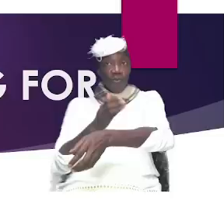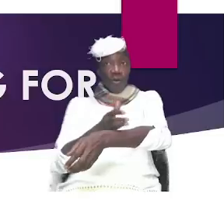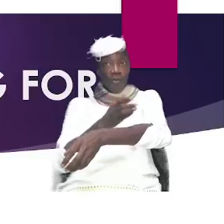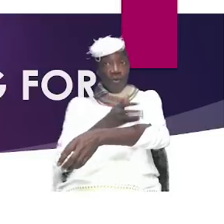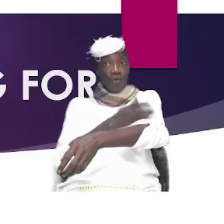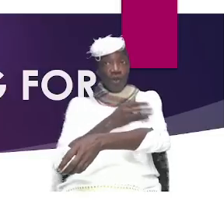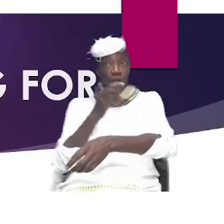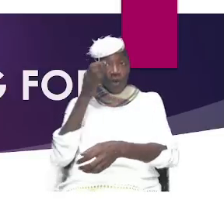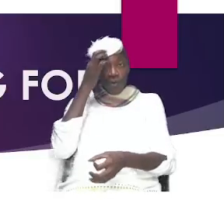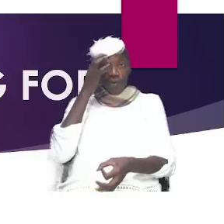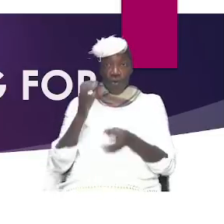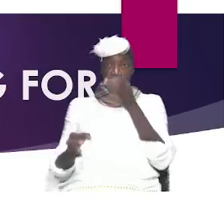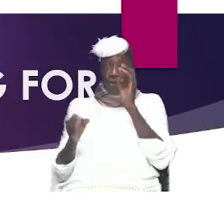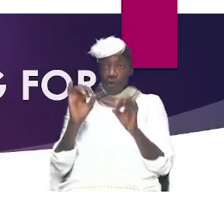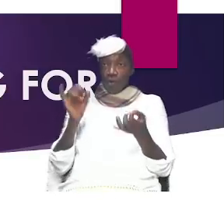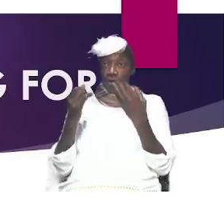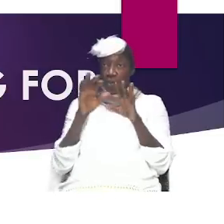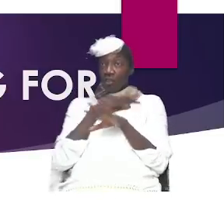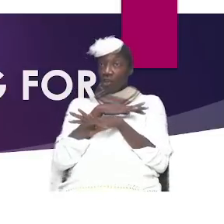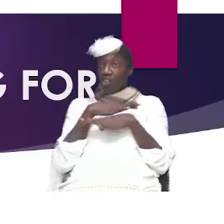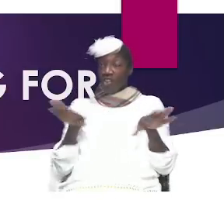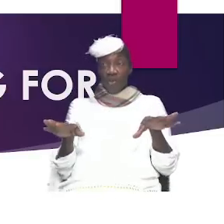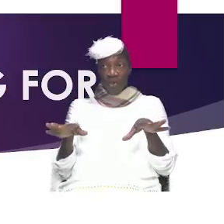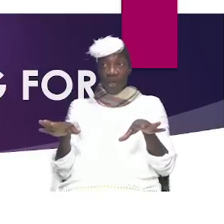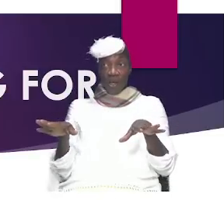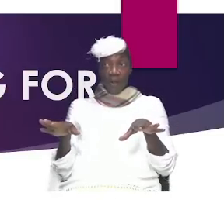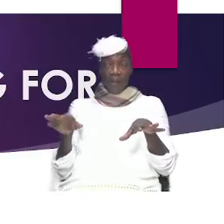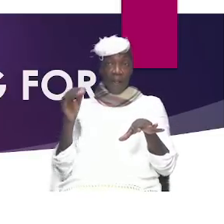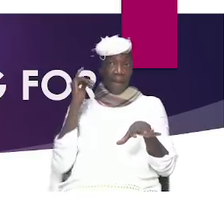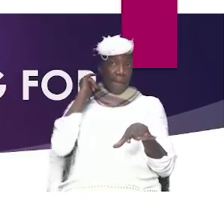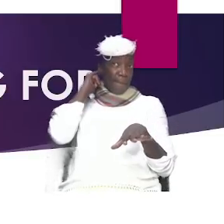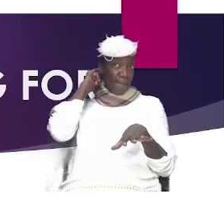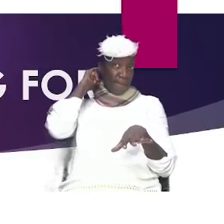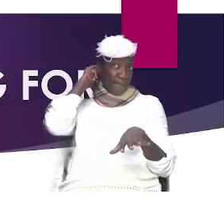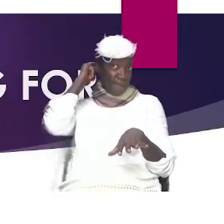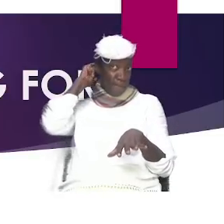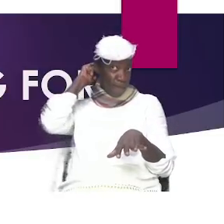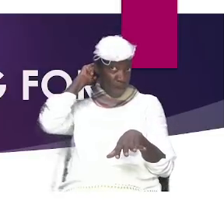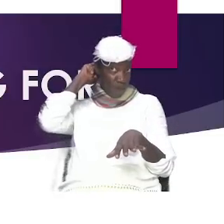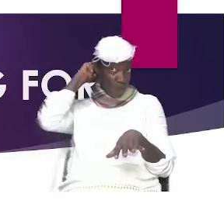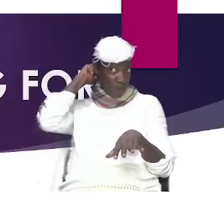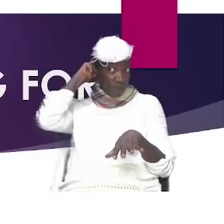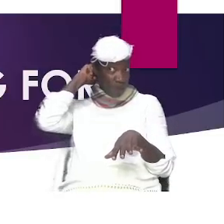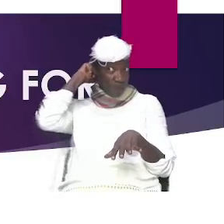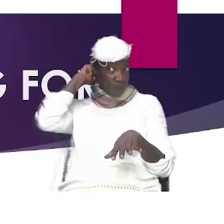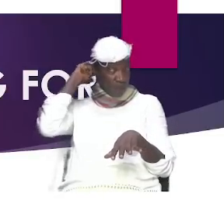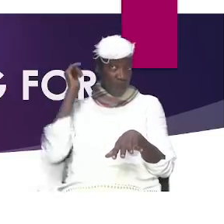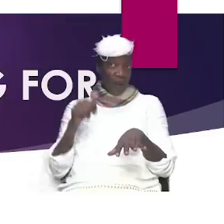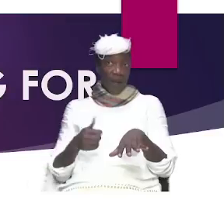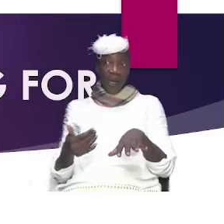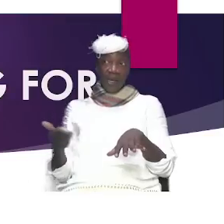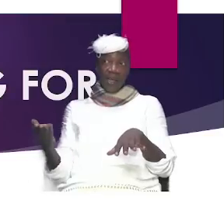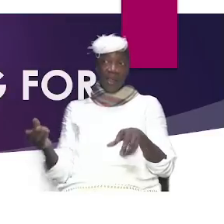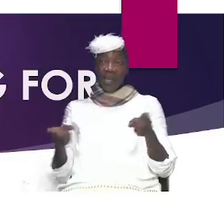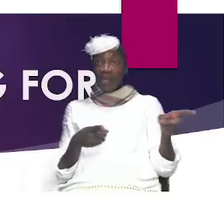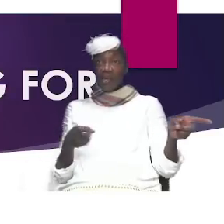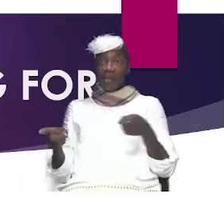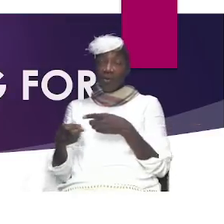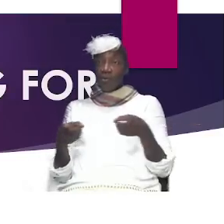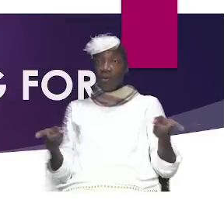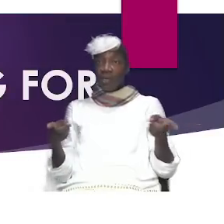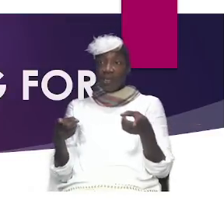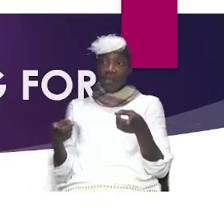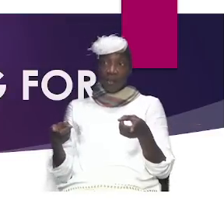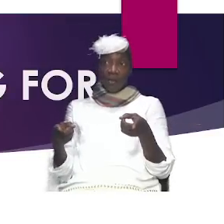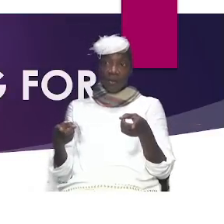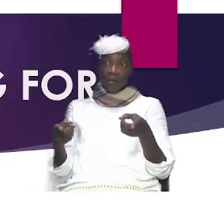for any of the folks that were a part of that society. anything that they were doing, anything